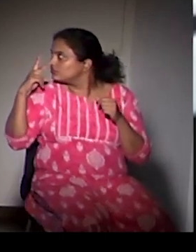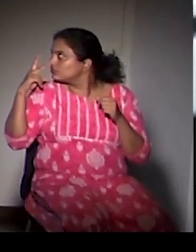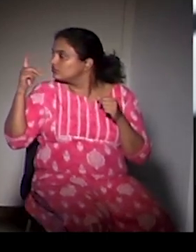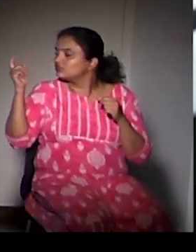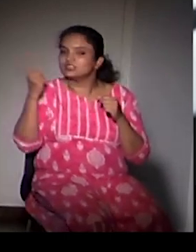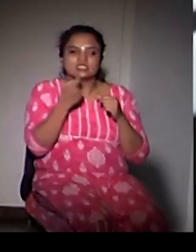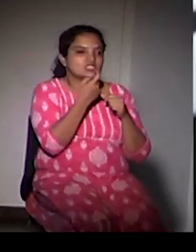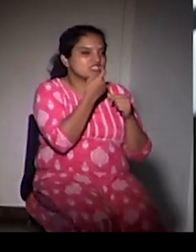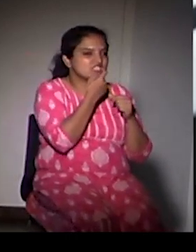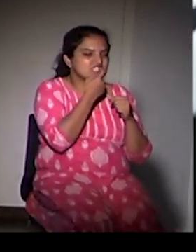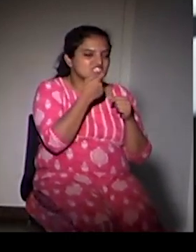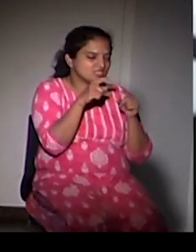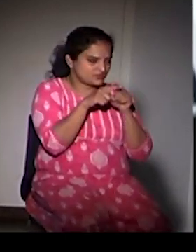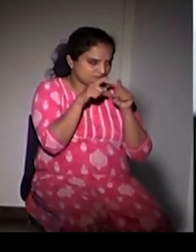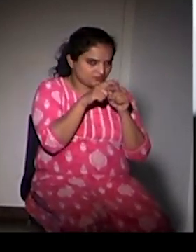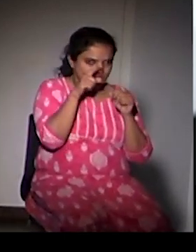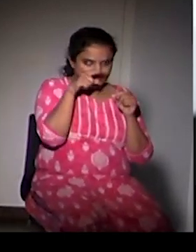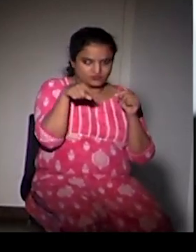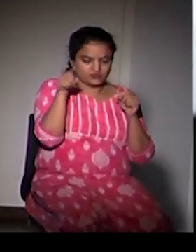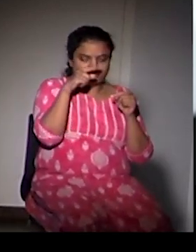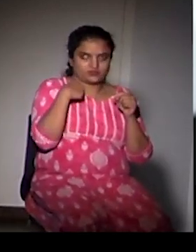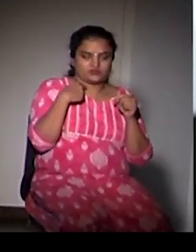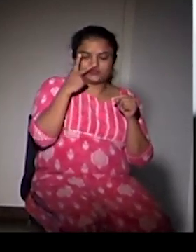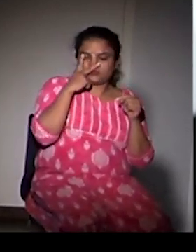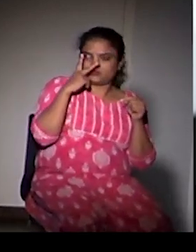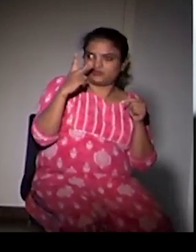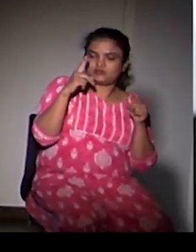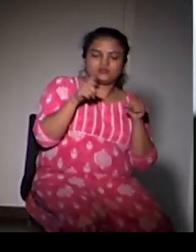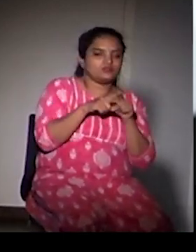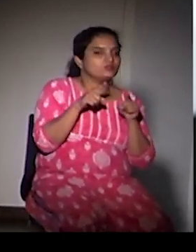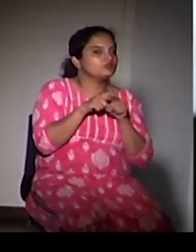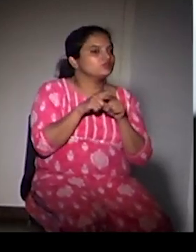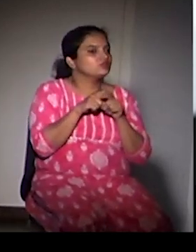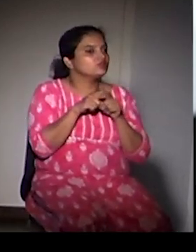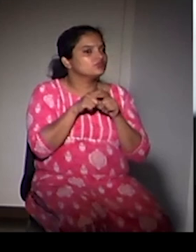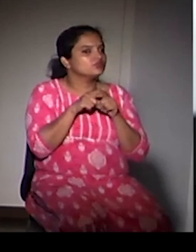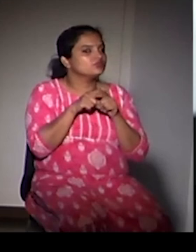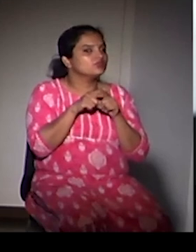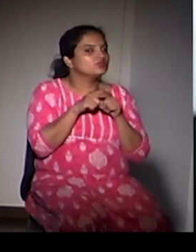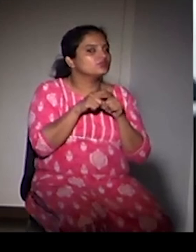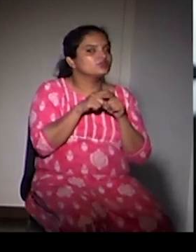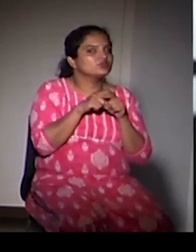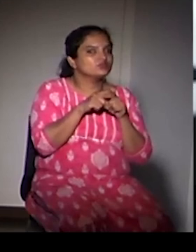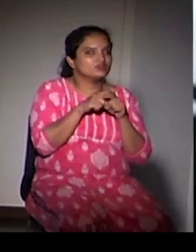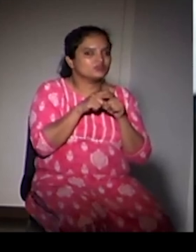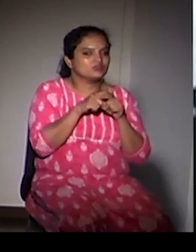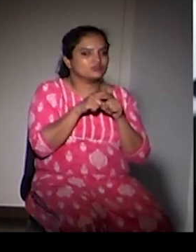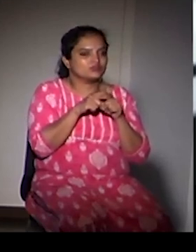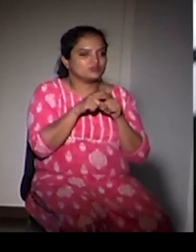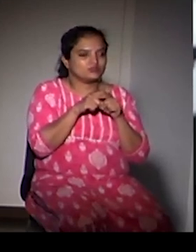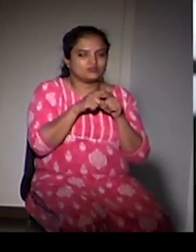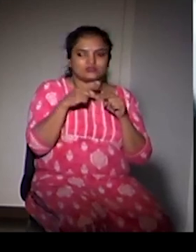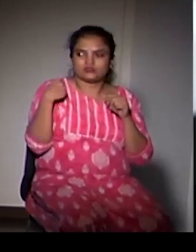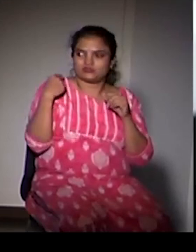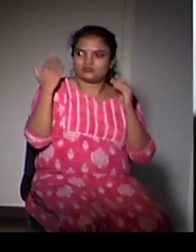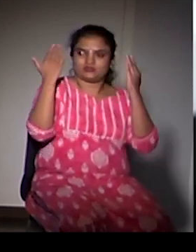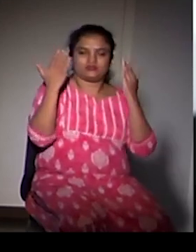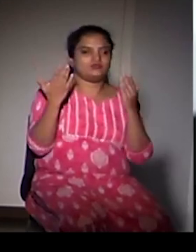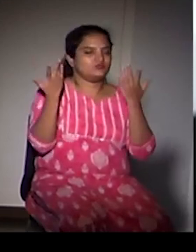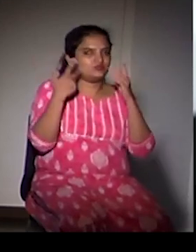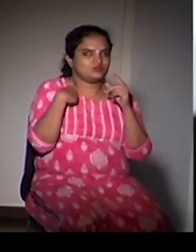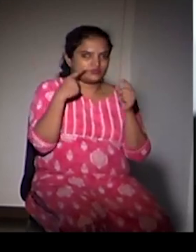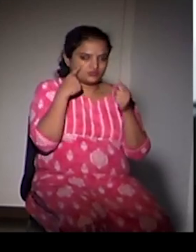white divisions between the panels of tiles, which are replicating marble, they are